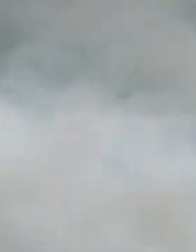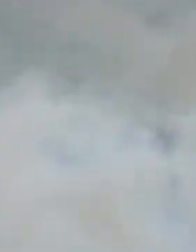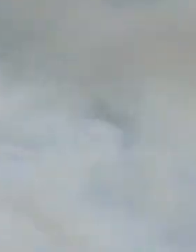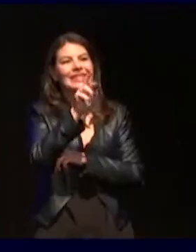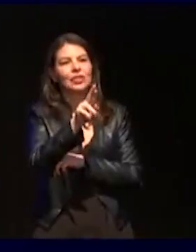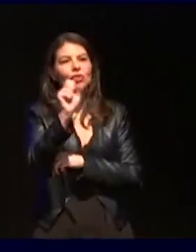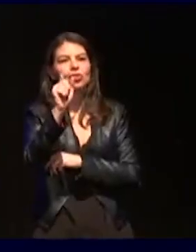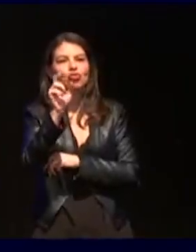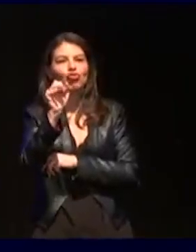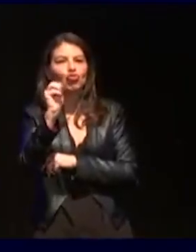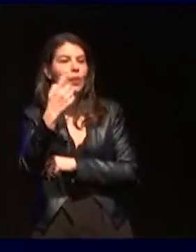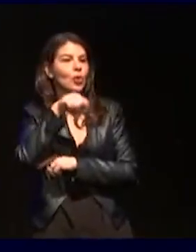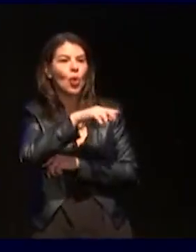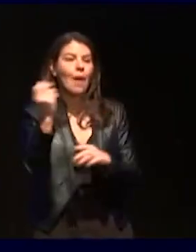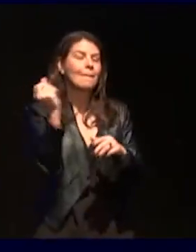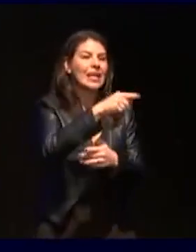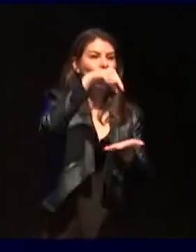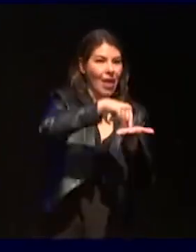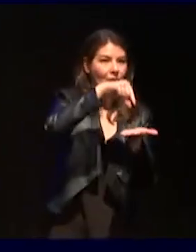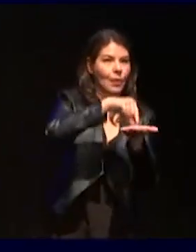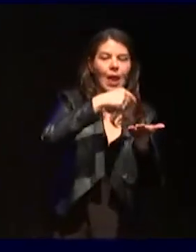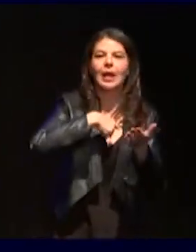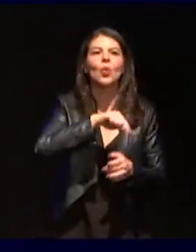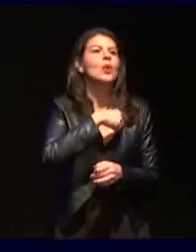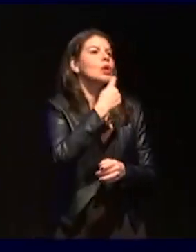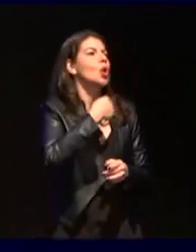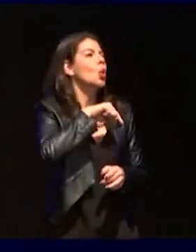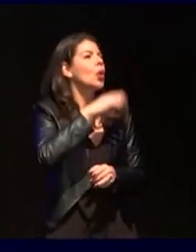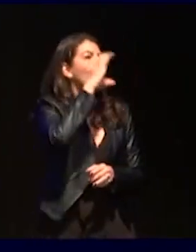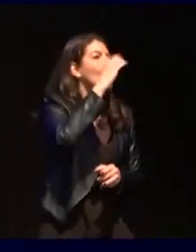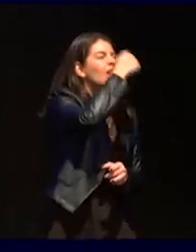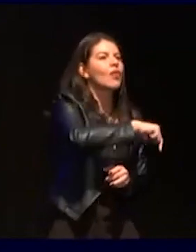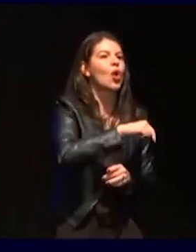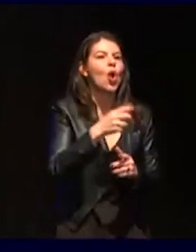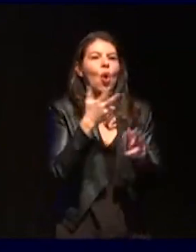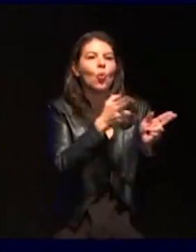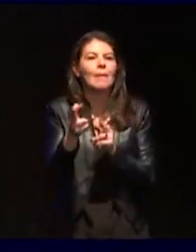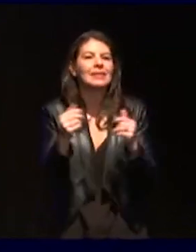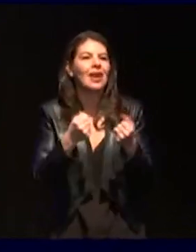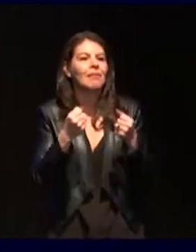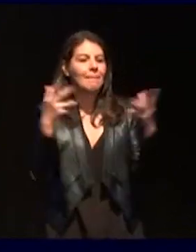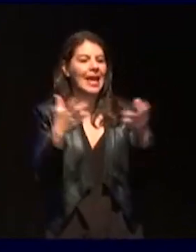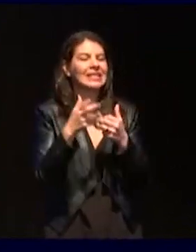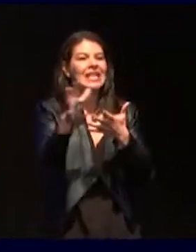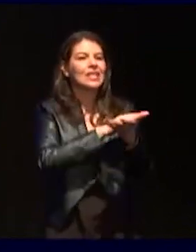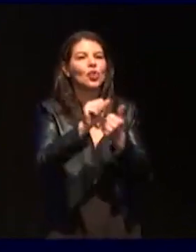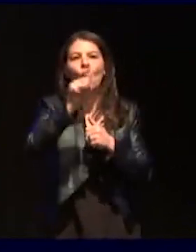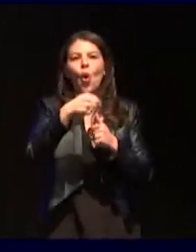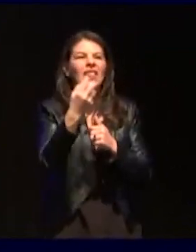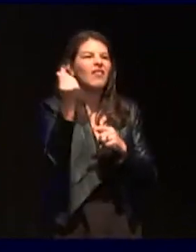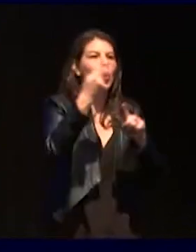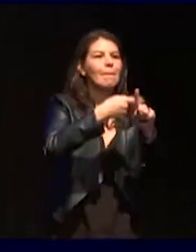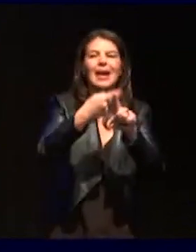You can go back to Iraq, in which we were told that we were looking for weapons of mass destruction, would only be there for a couple of months, and